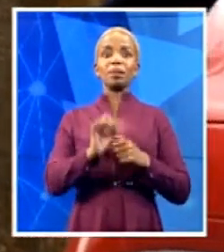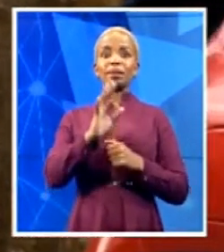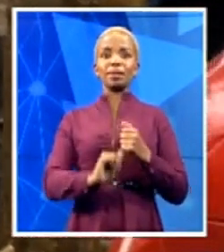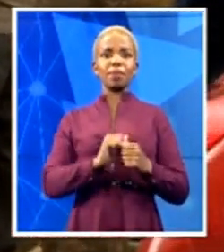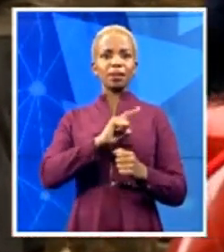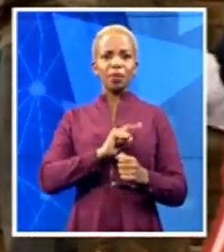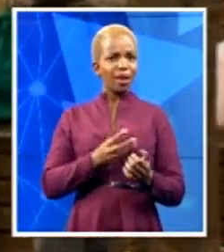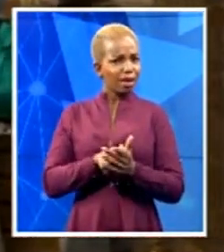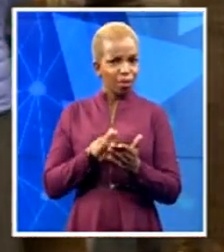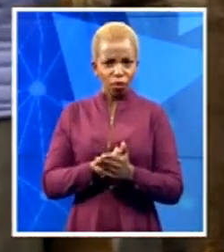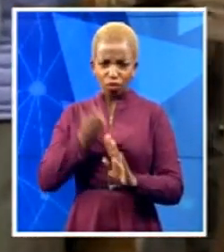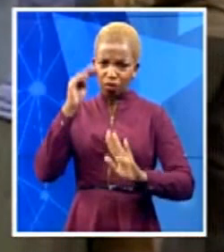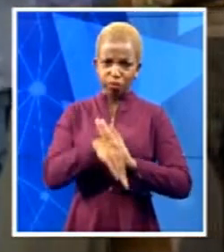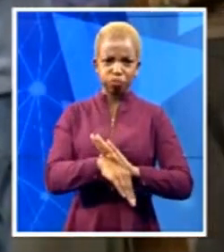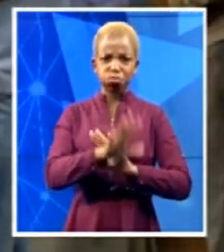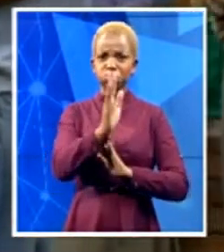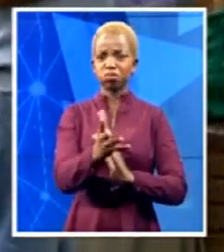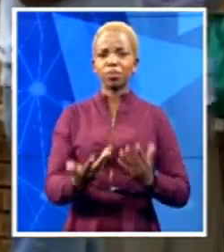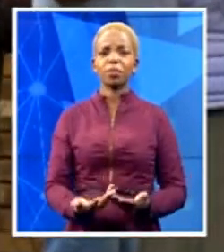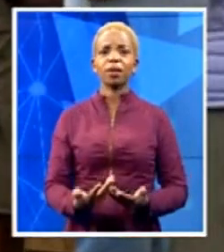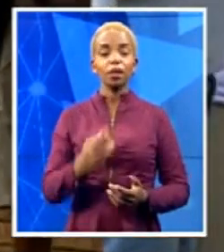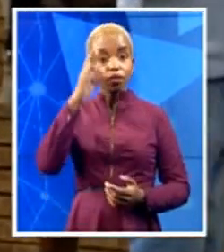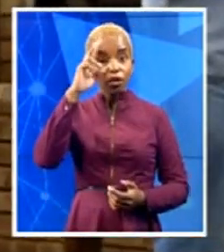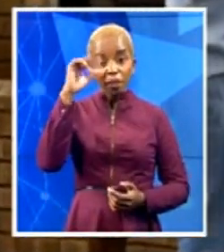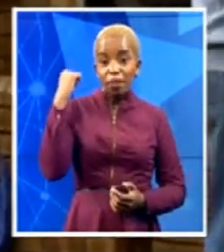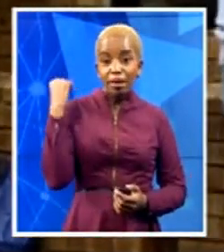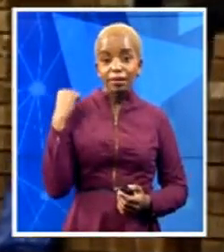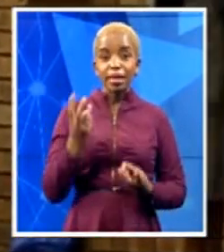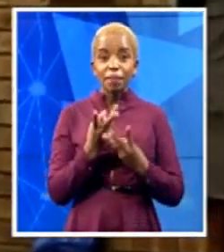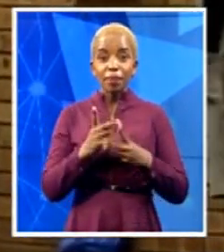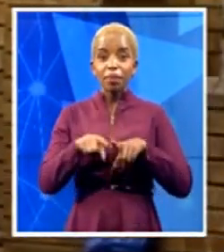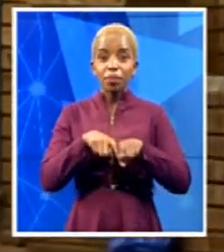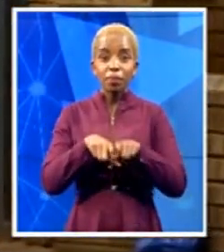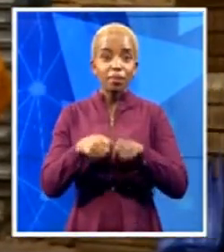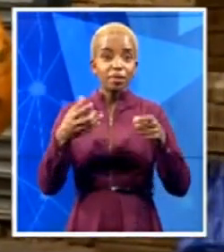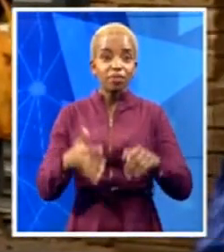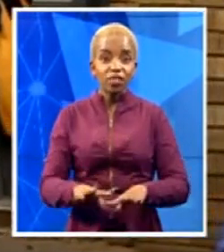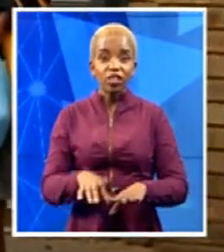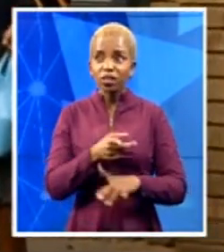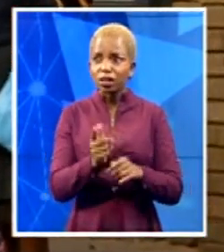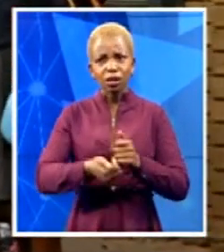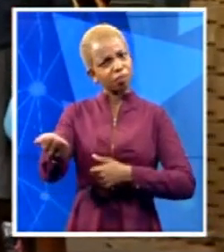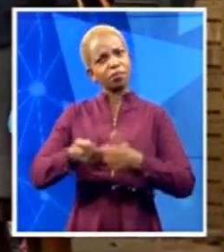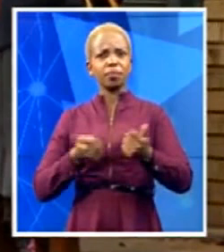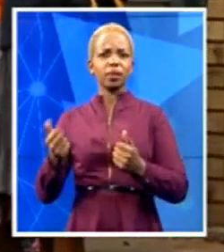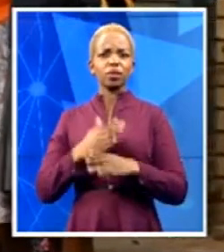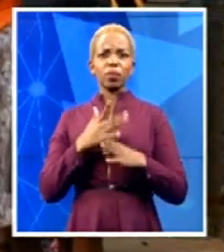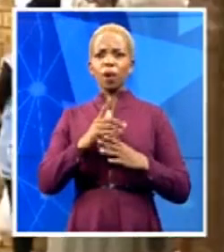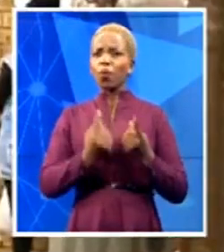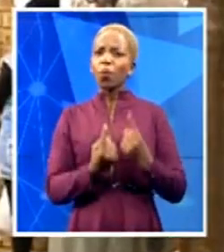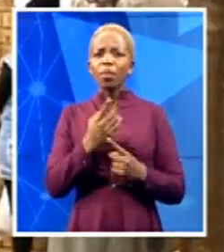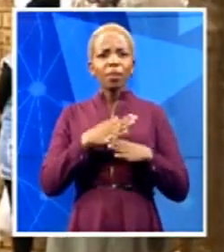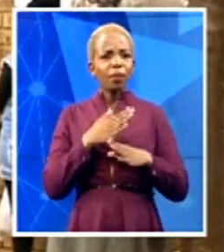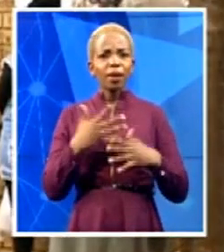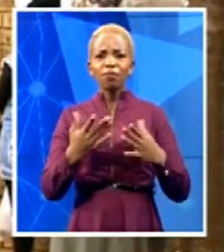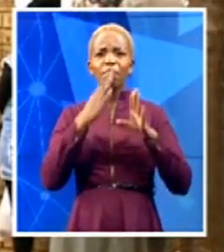necessary. Testing people who are going to go back to work when we work together with government, the private sector and government together, is not something that is so insurmountable. It